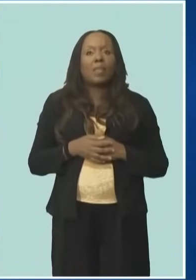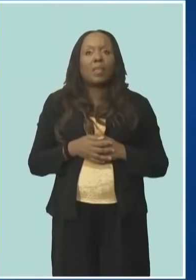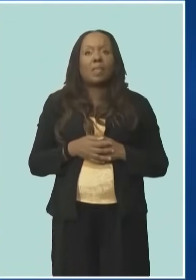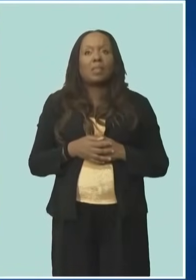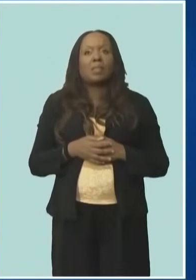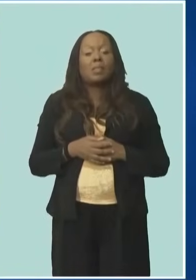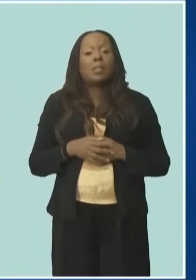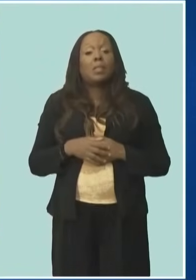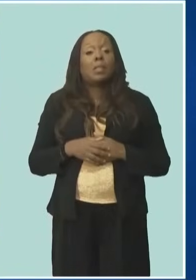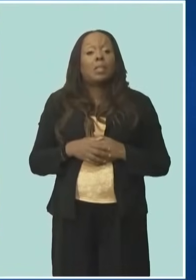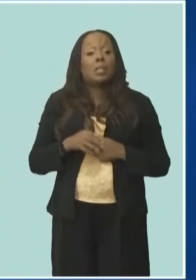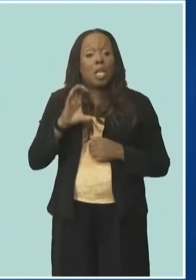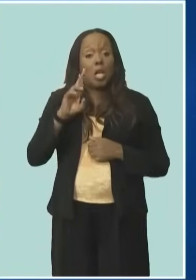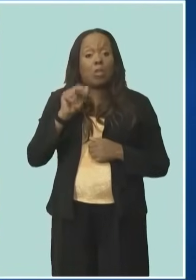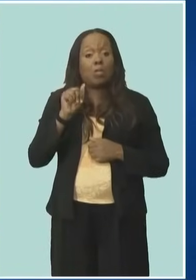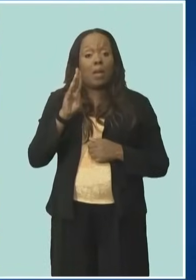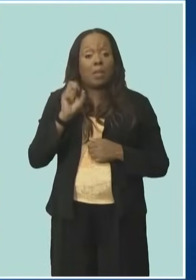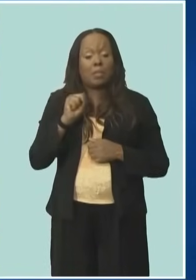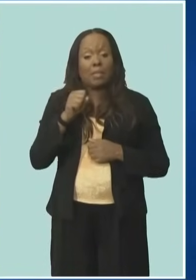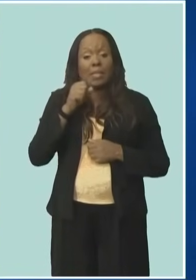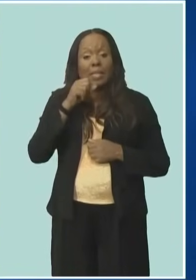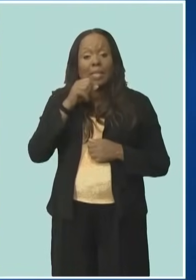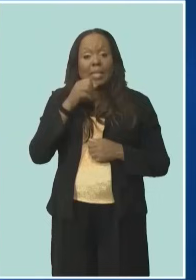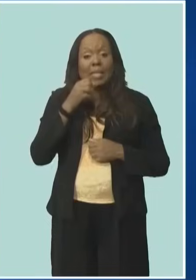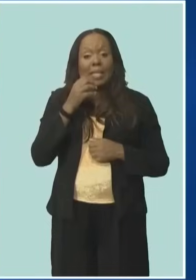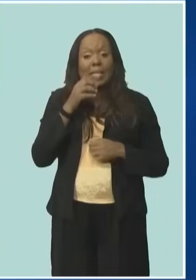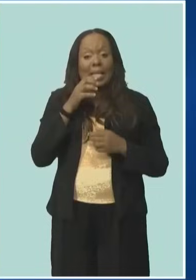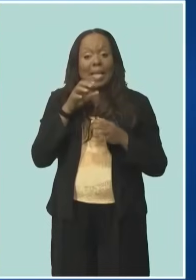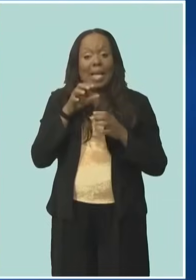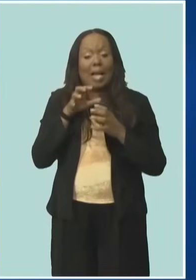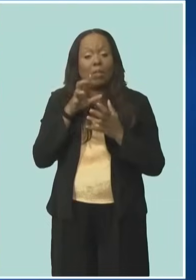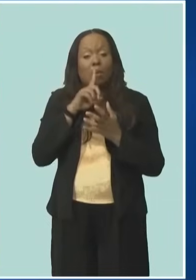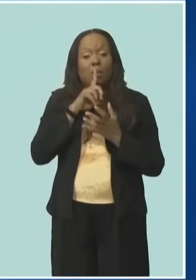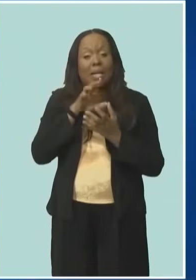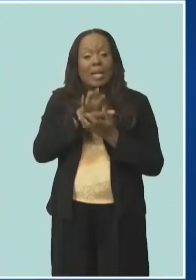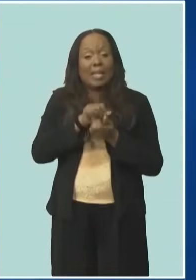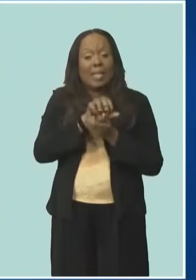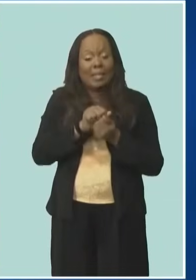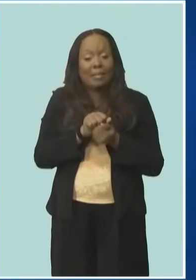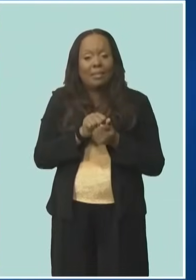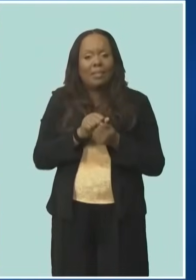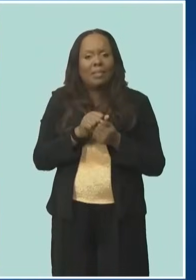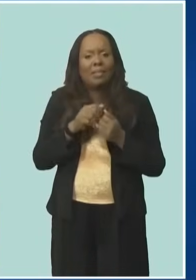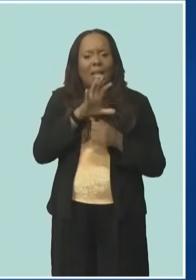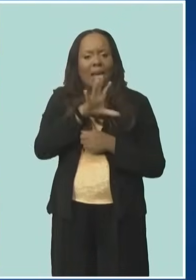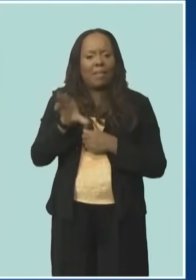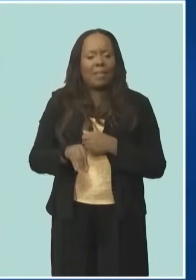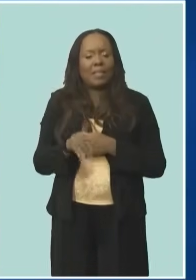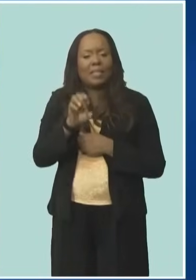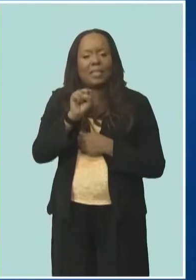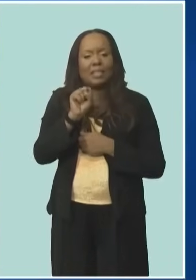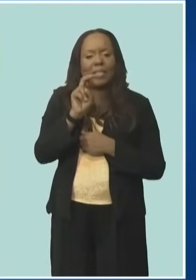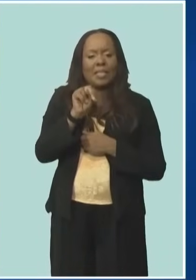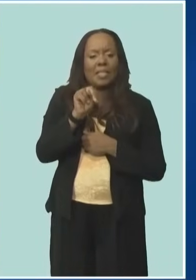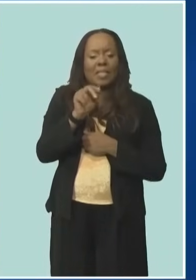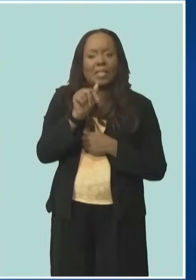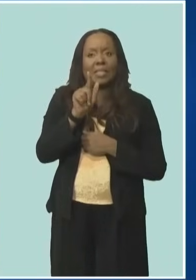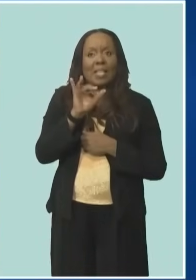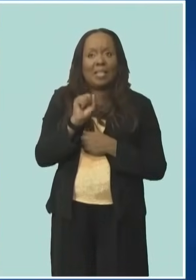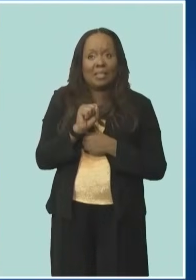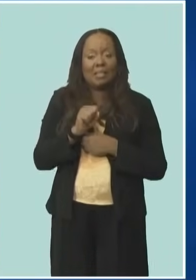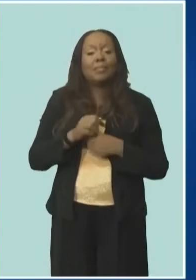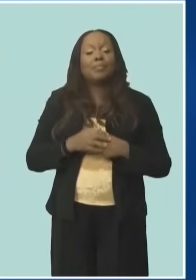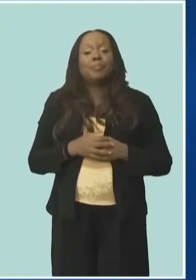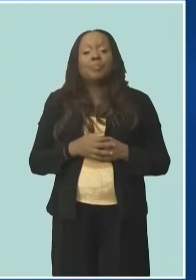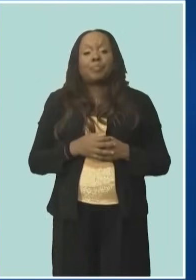African snails. So when you see all of those crabs in the shells, it means that those crabs also